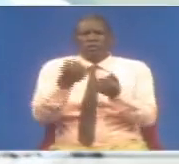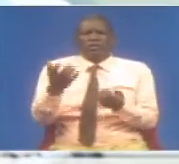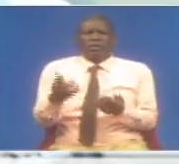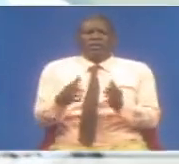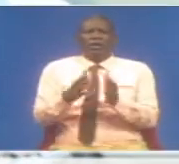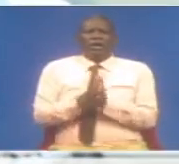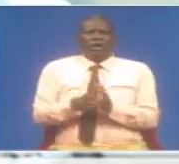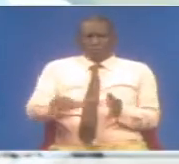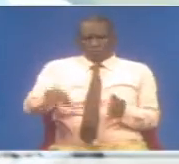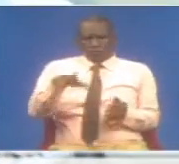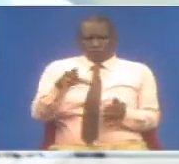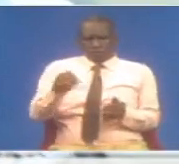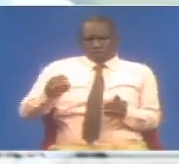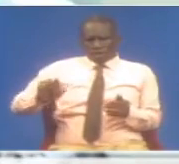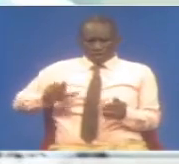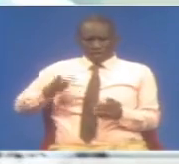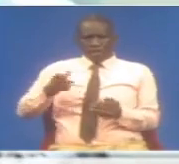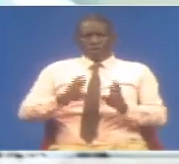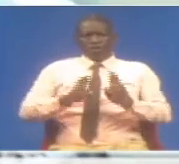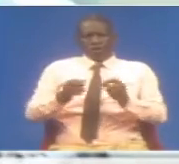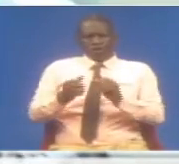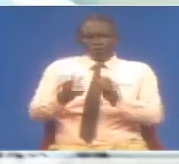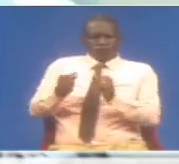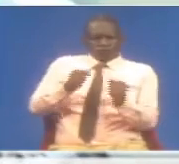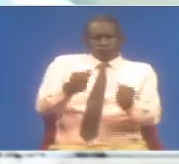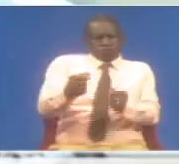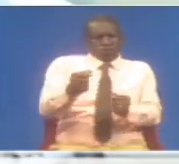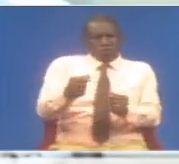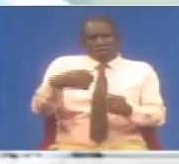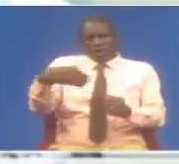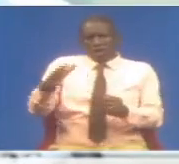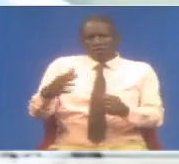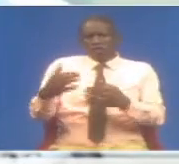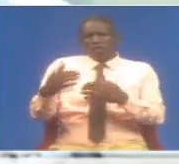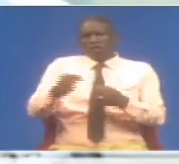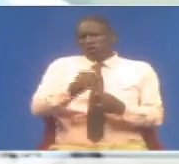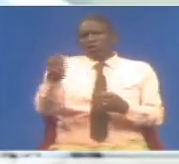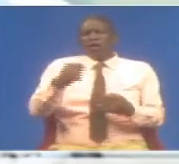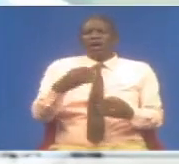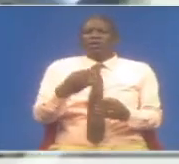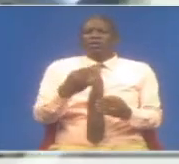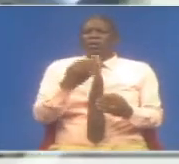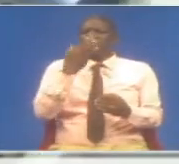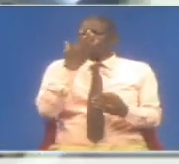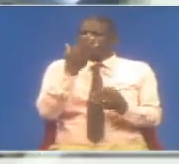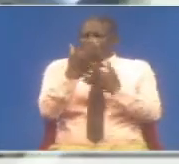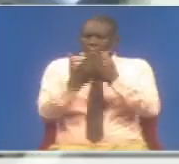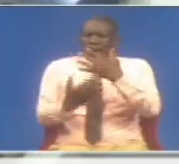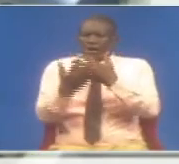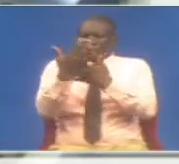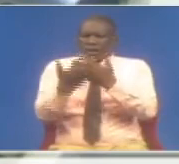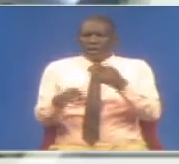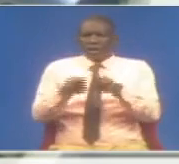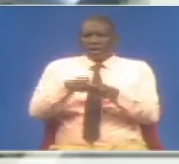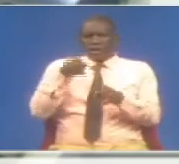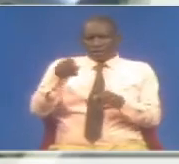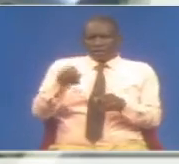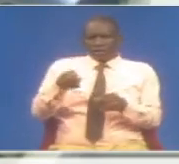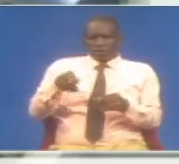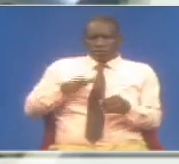we found a lady had collapsed outside the door and she was bleeding from her mouth and nose. As Waithera was allegedly